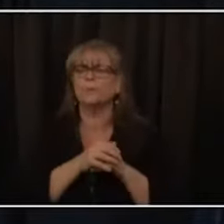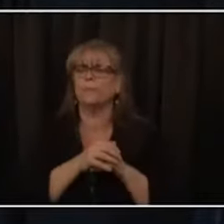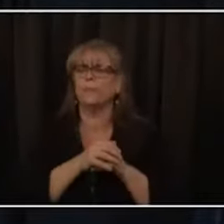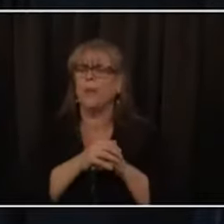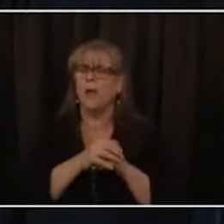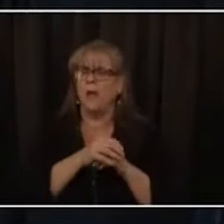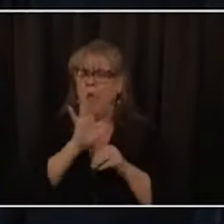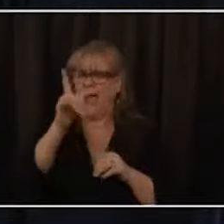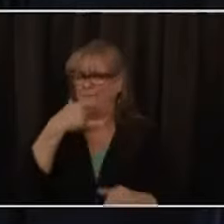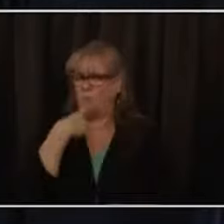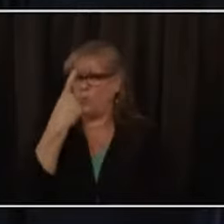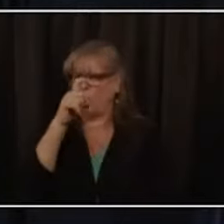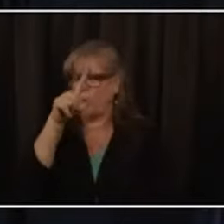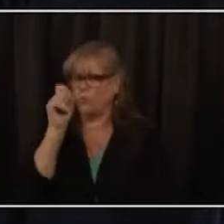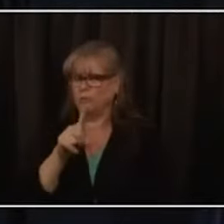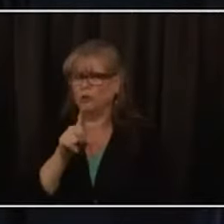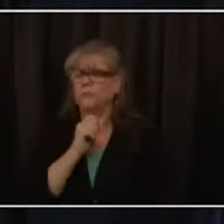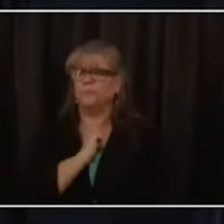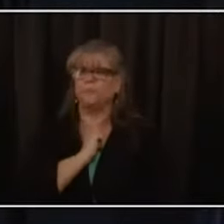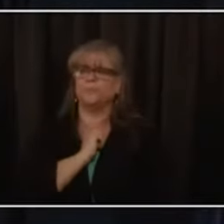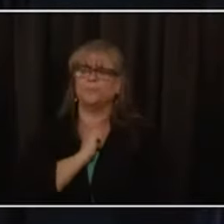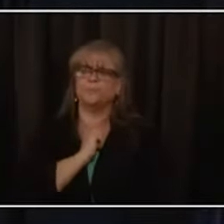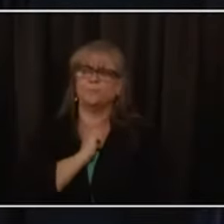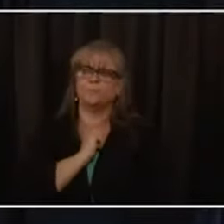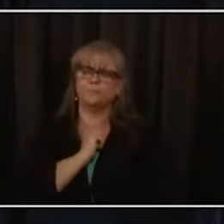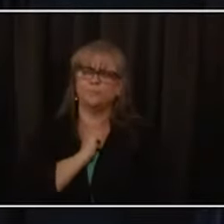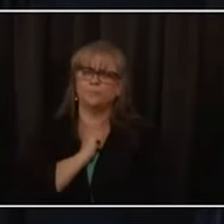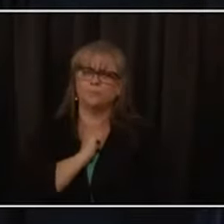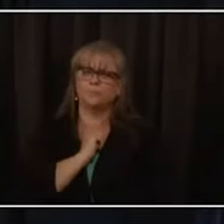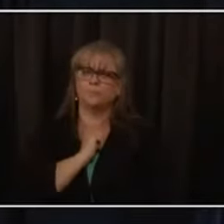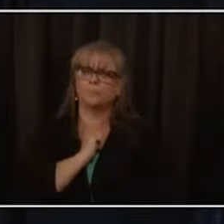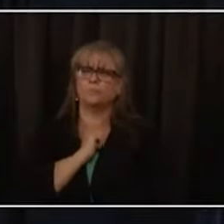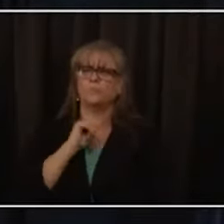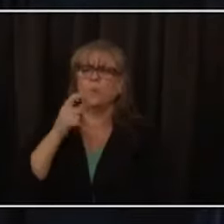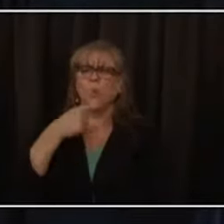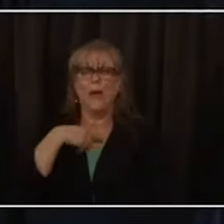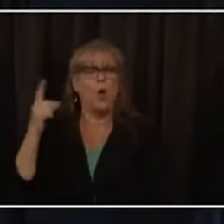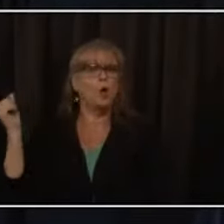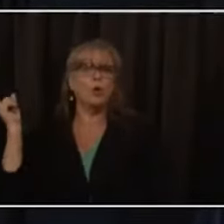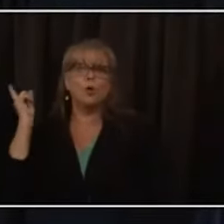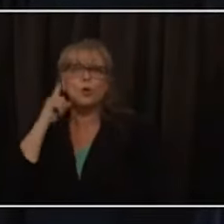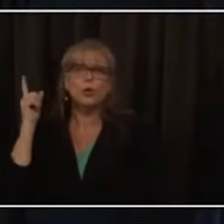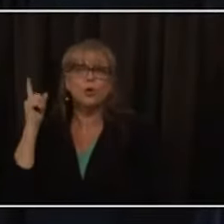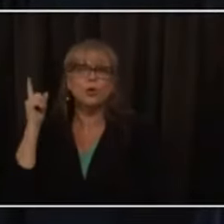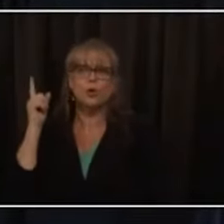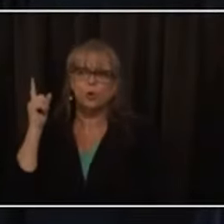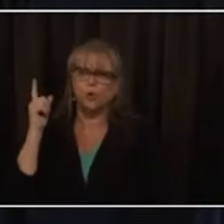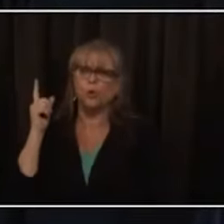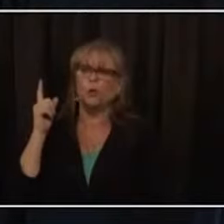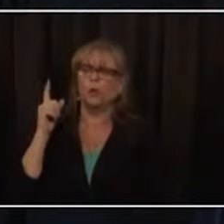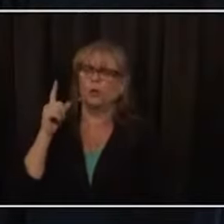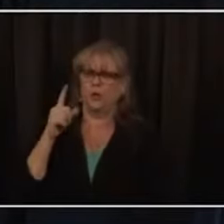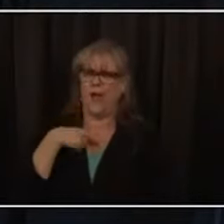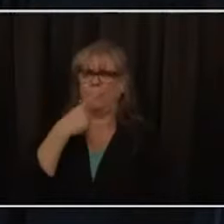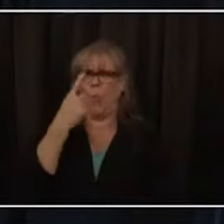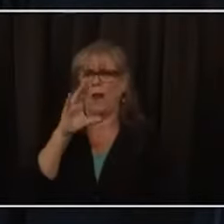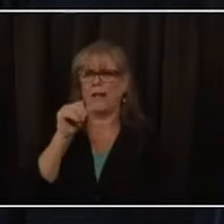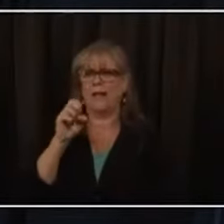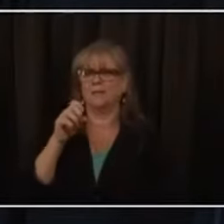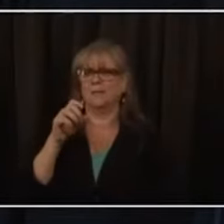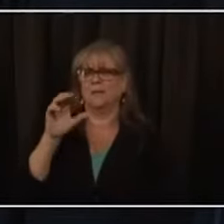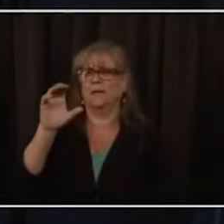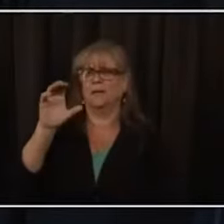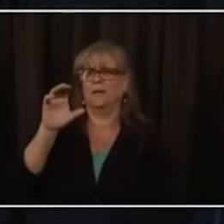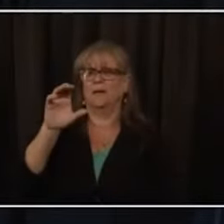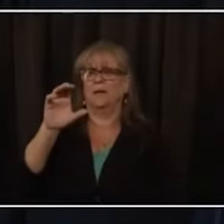additional follow-up. We were made aware of a case under investigation, possibly at Centura. You had mentioned that you've